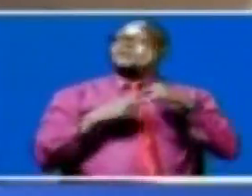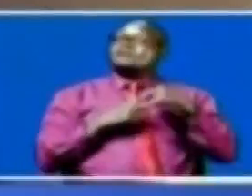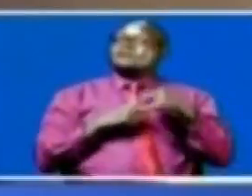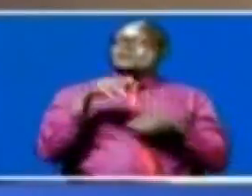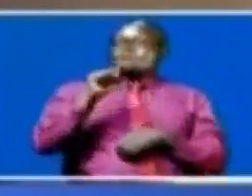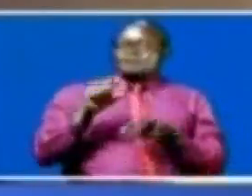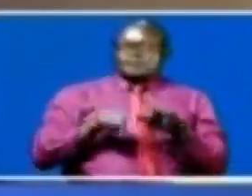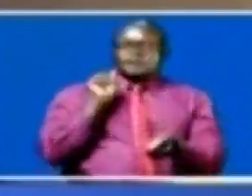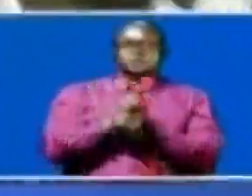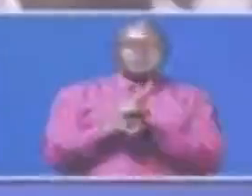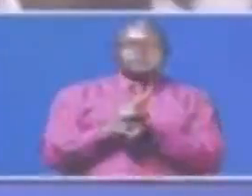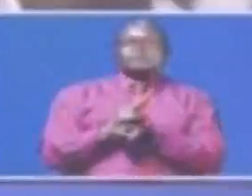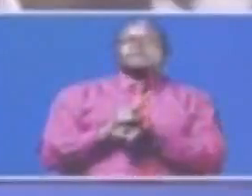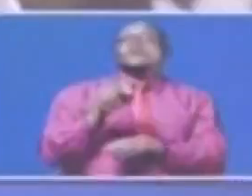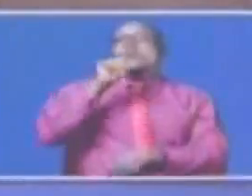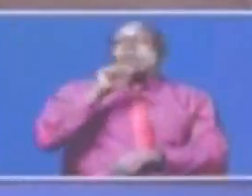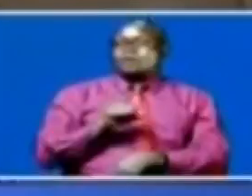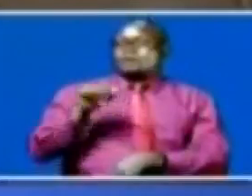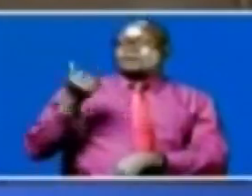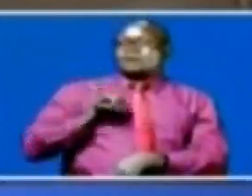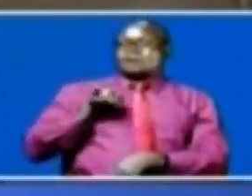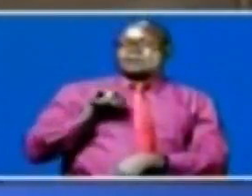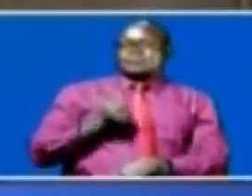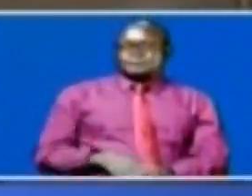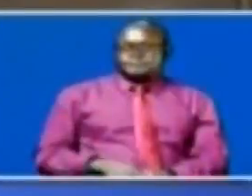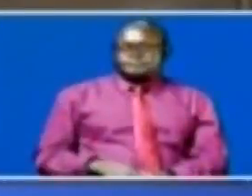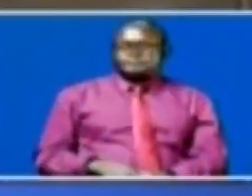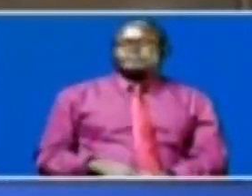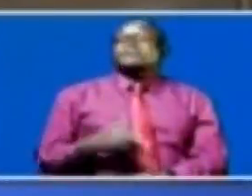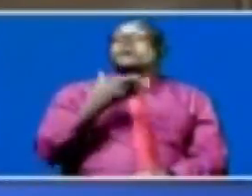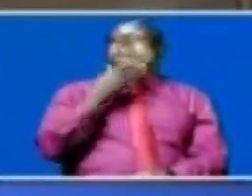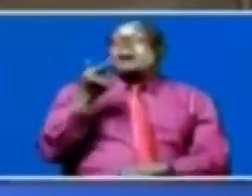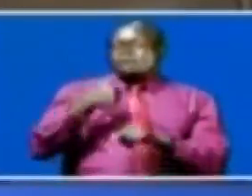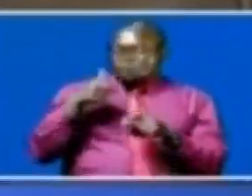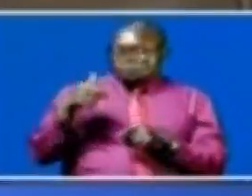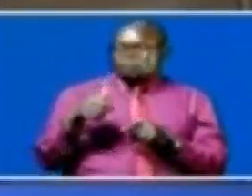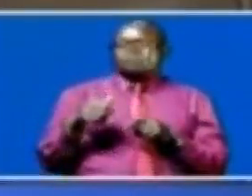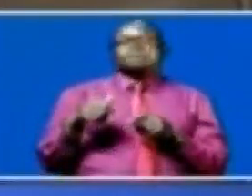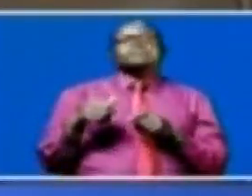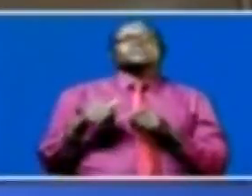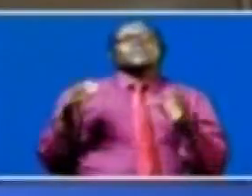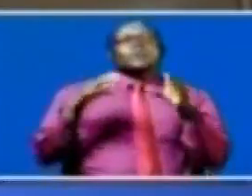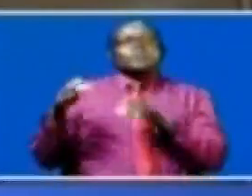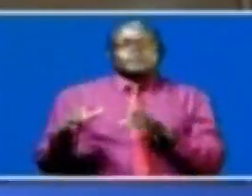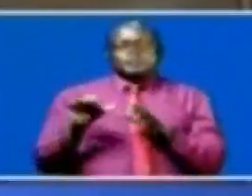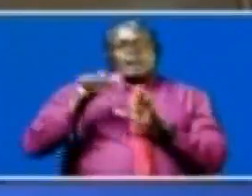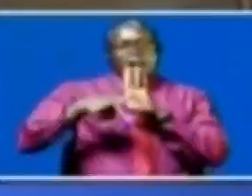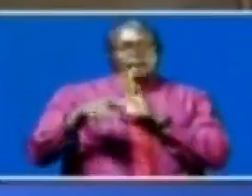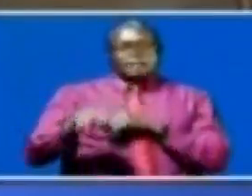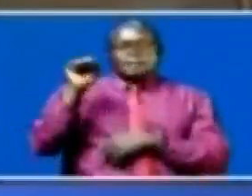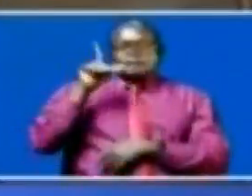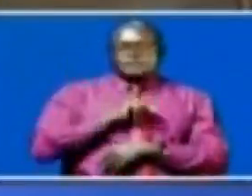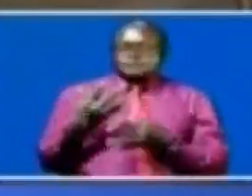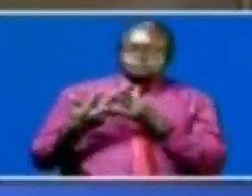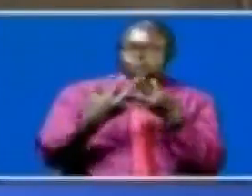and her 12-year-old granddaughter. The guy was just from within the community. He was identified later on and he was